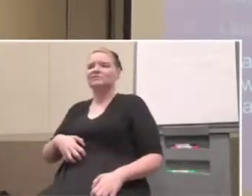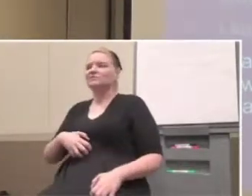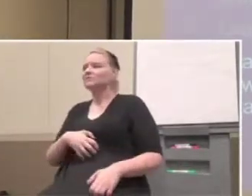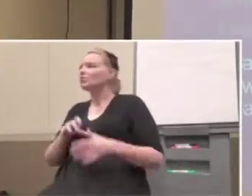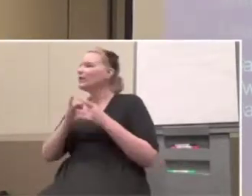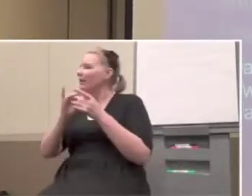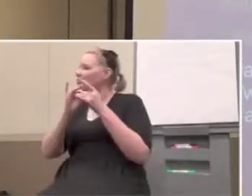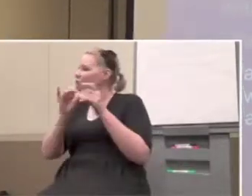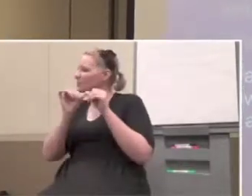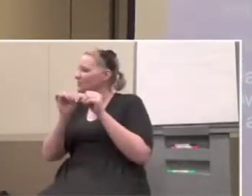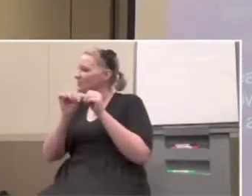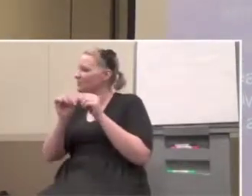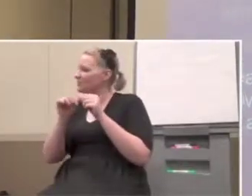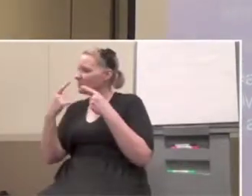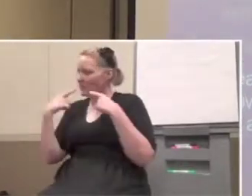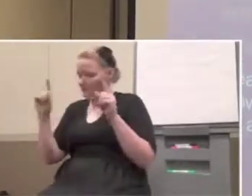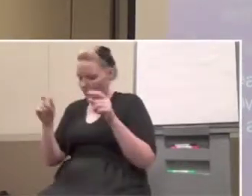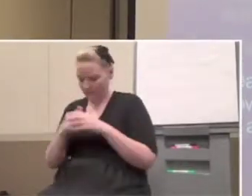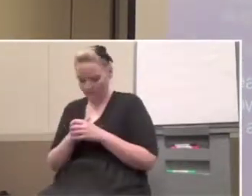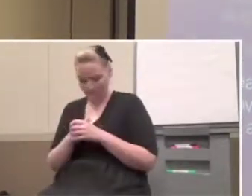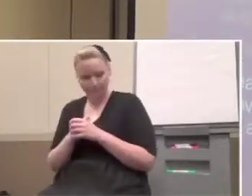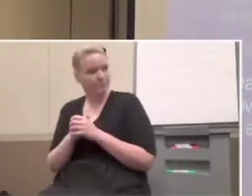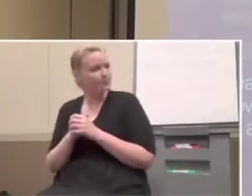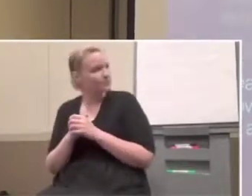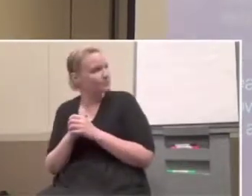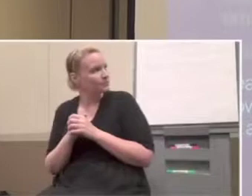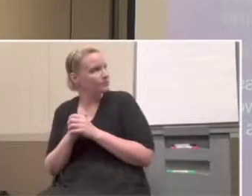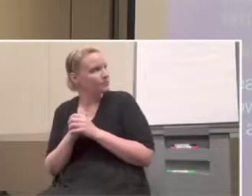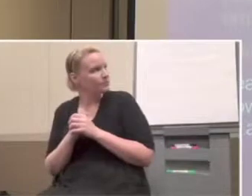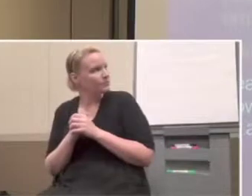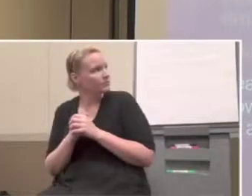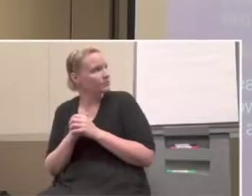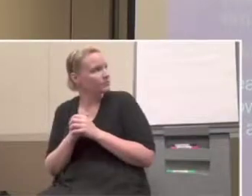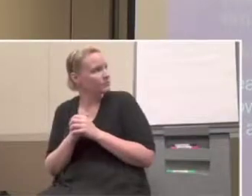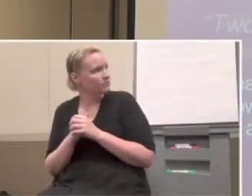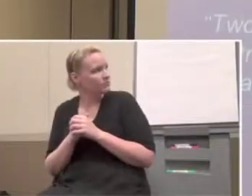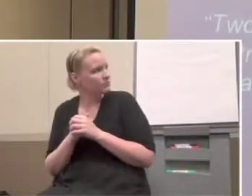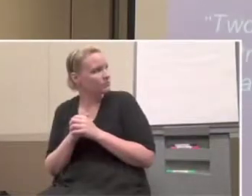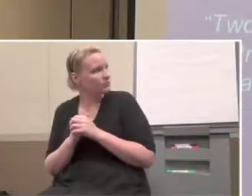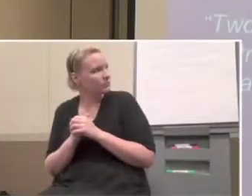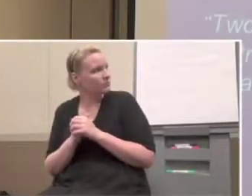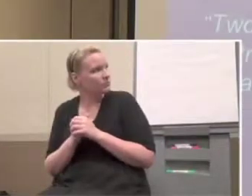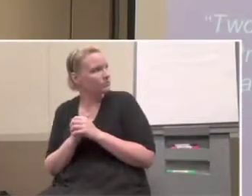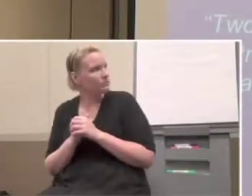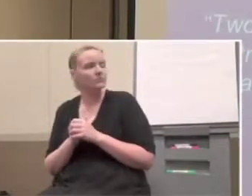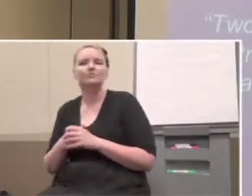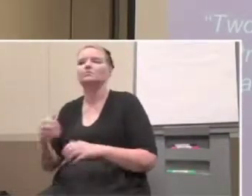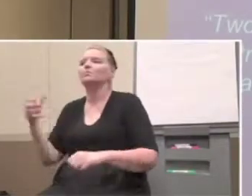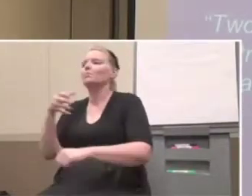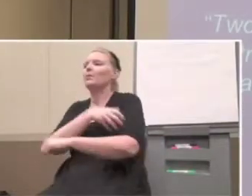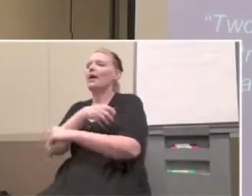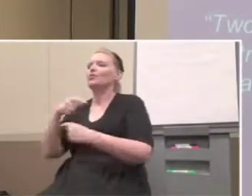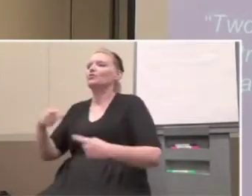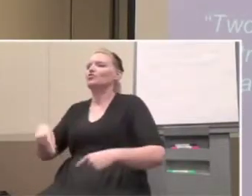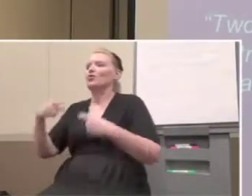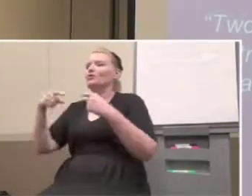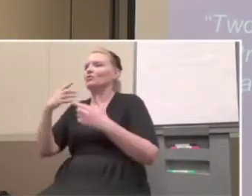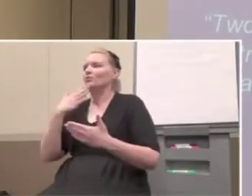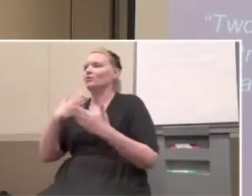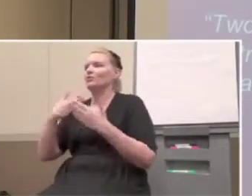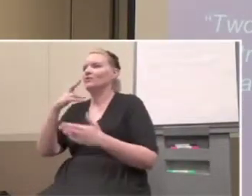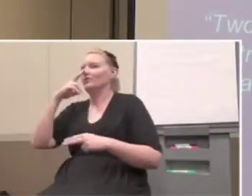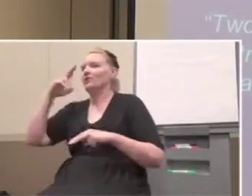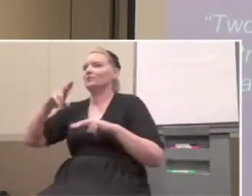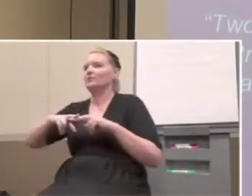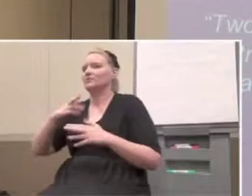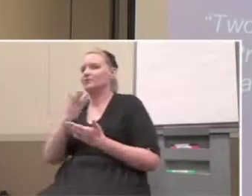well. Okay, so now, learn to recognize power struggles and how to avoid them. Now we get into the fun stuff. So what exactly is a power